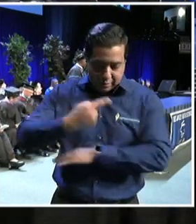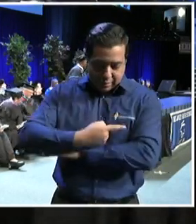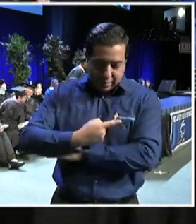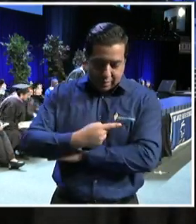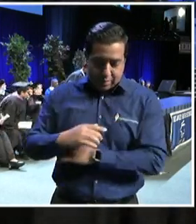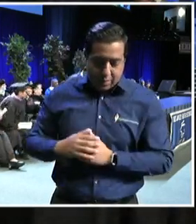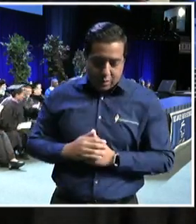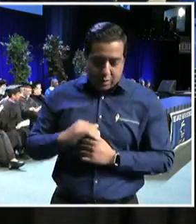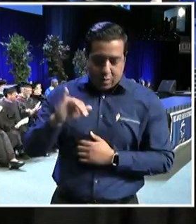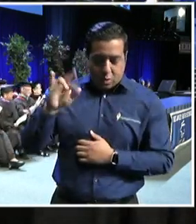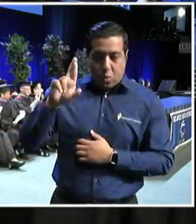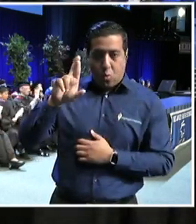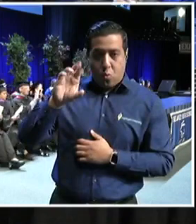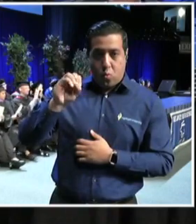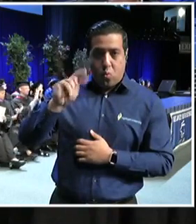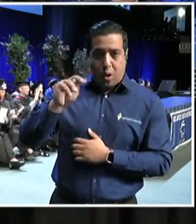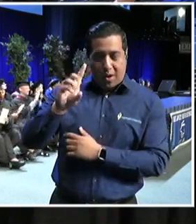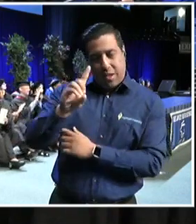district.